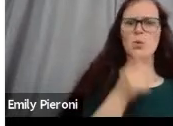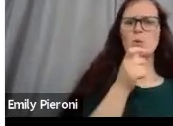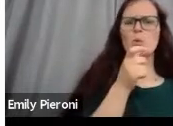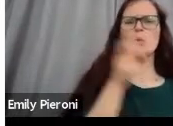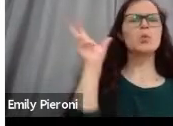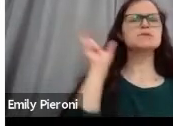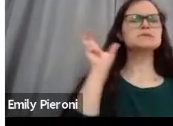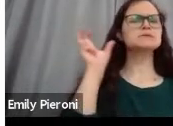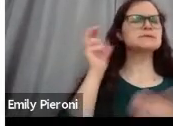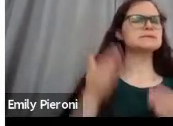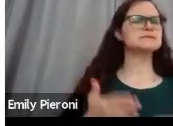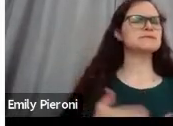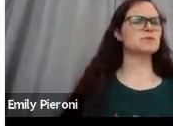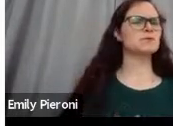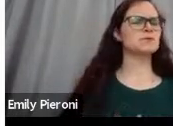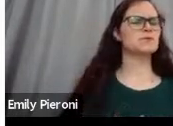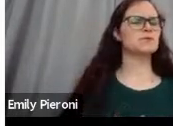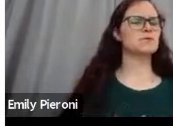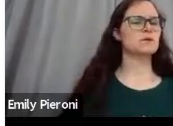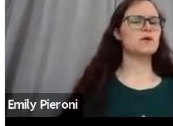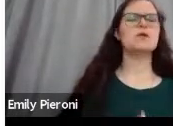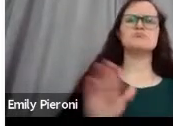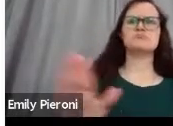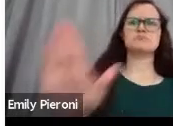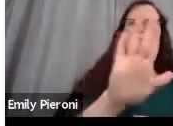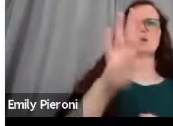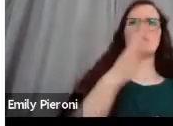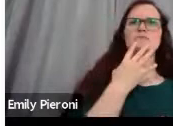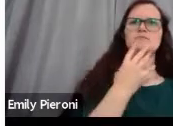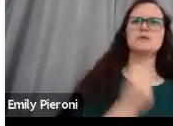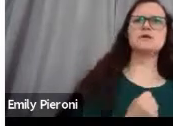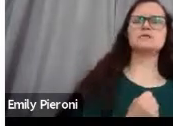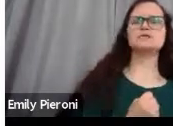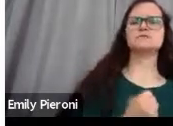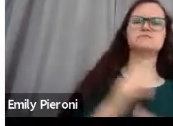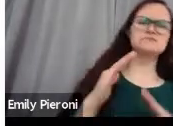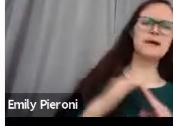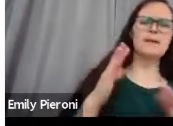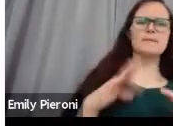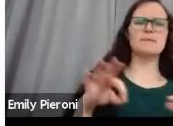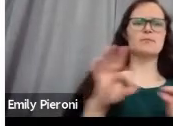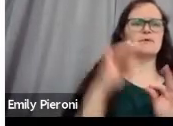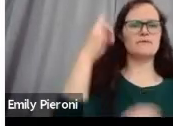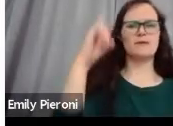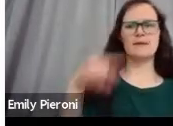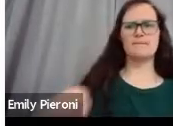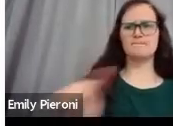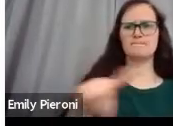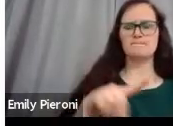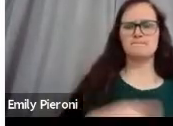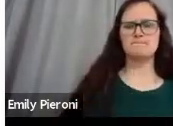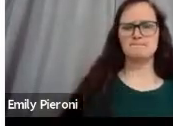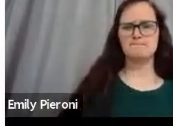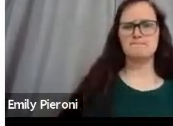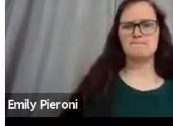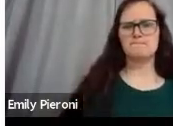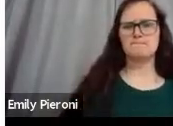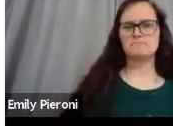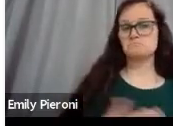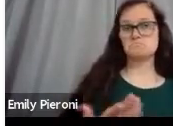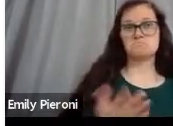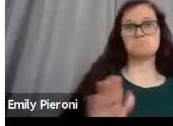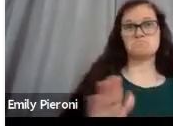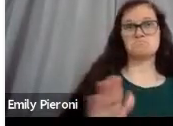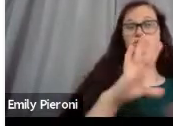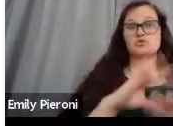audience? And what are their values? What's most important to them? And what are their stories? I